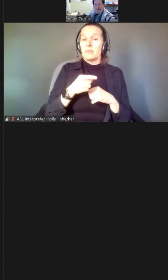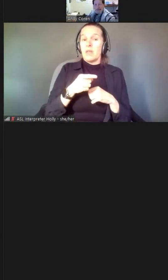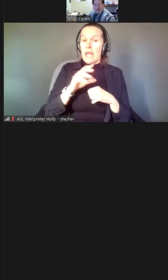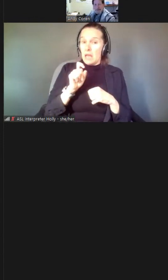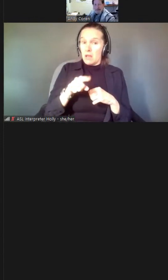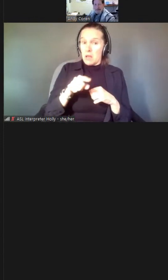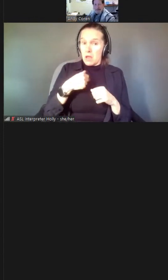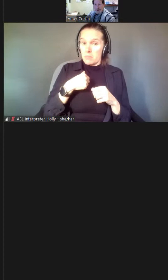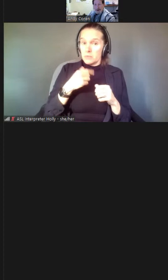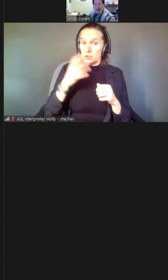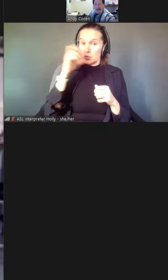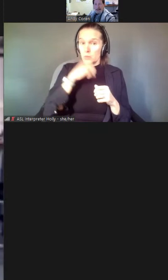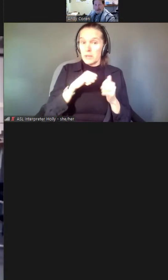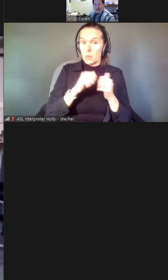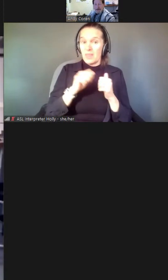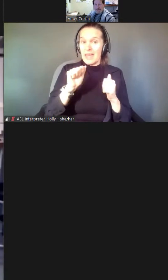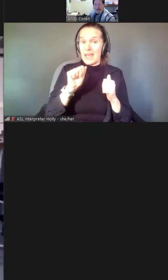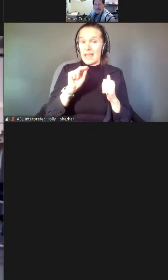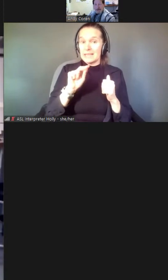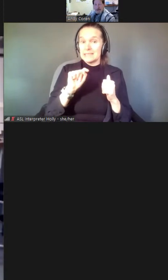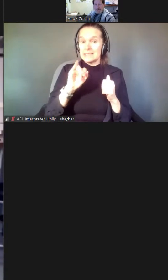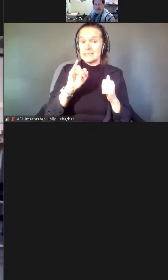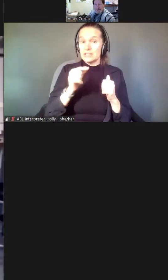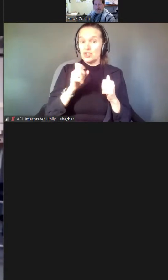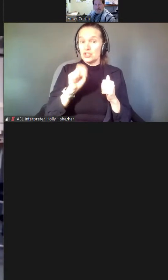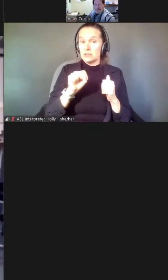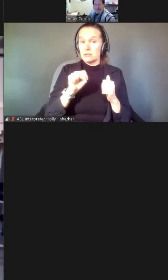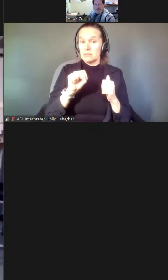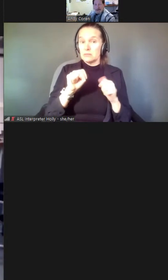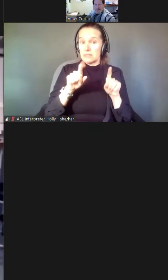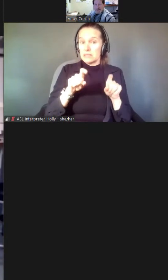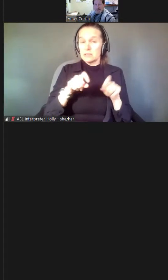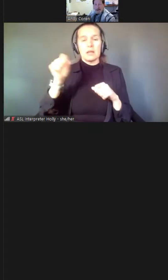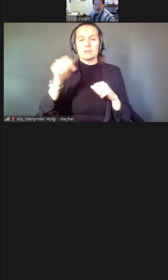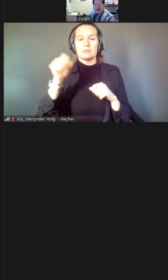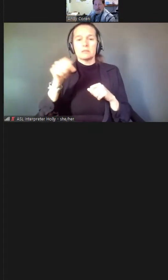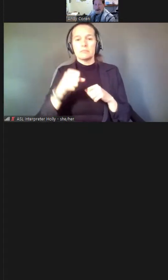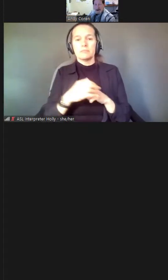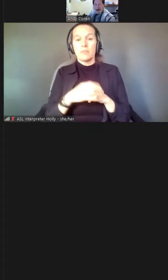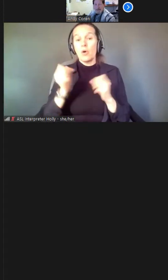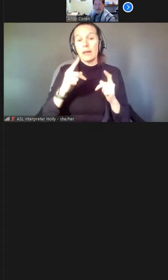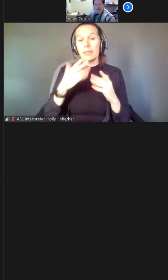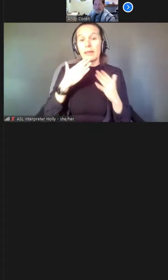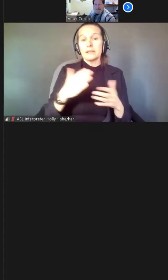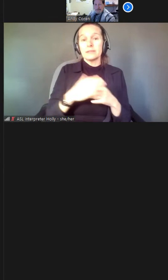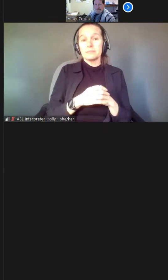antigen tests? Yes. Okay, thanks.